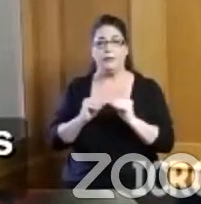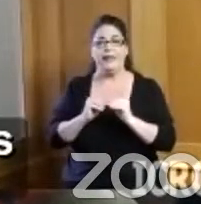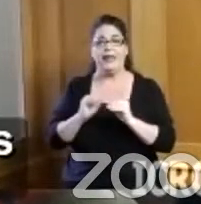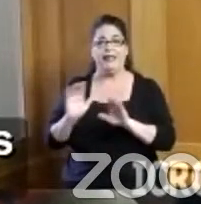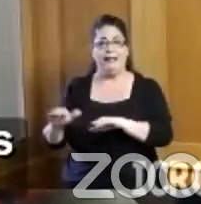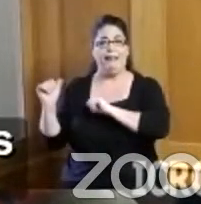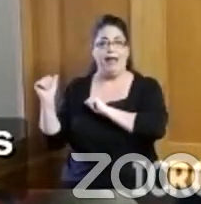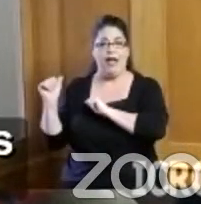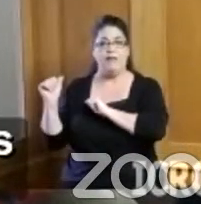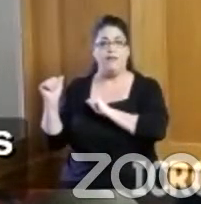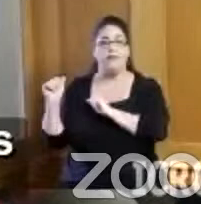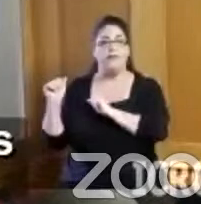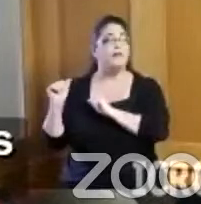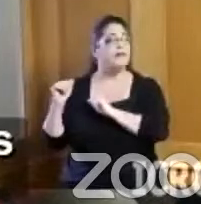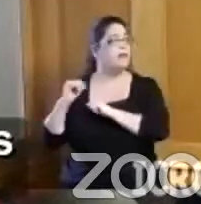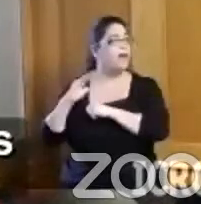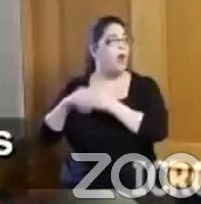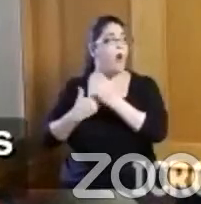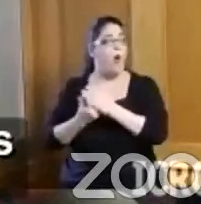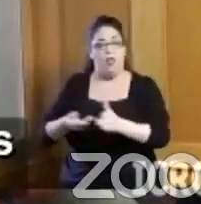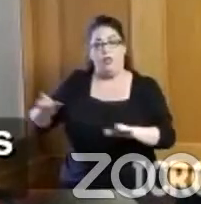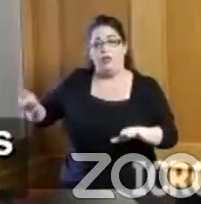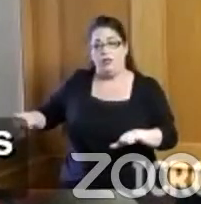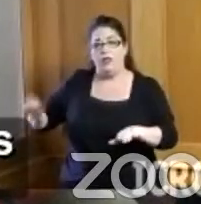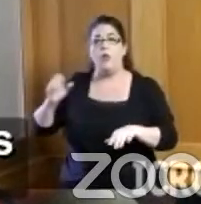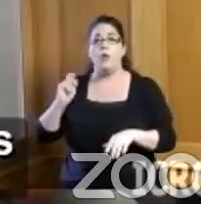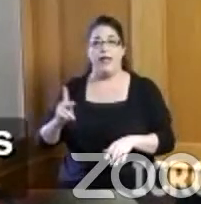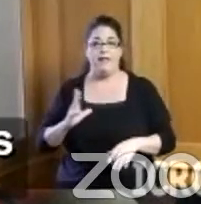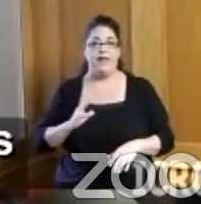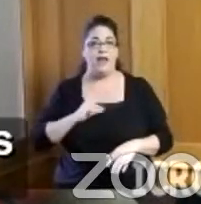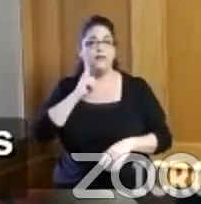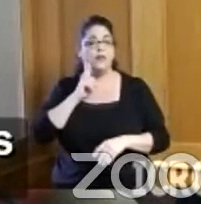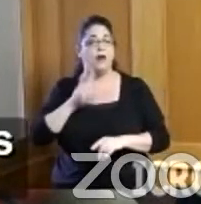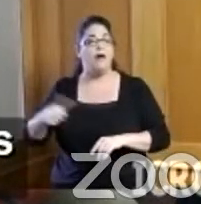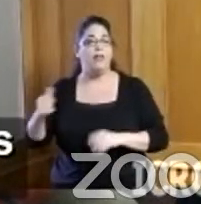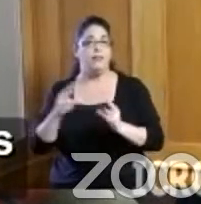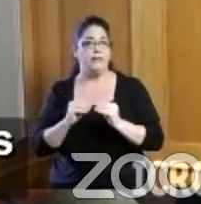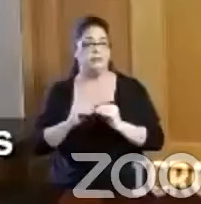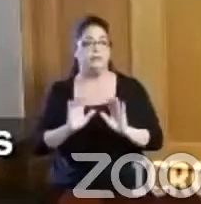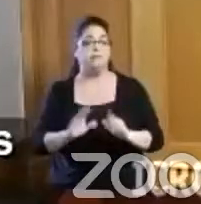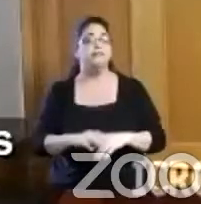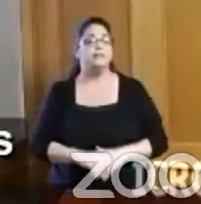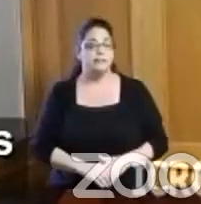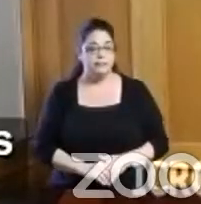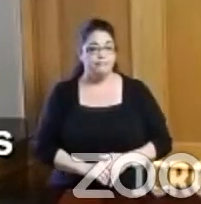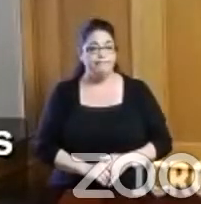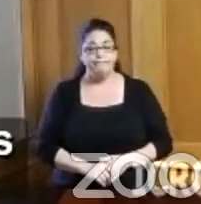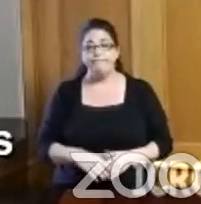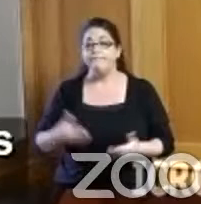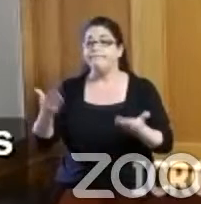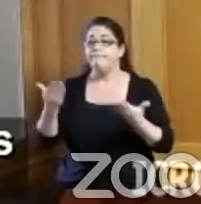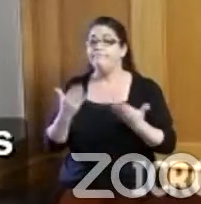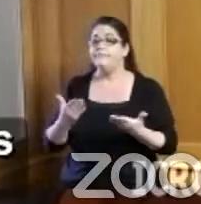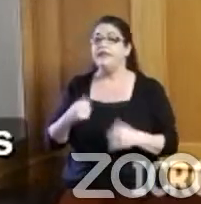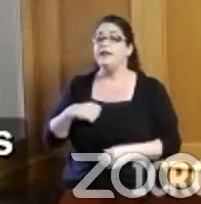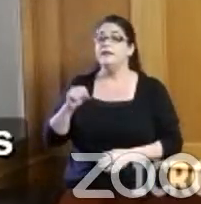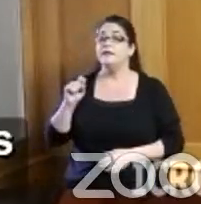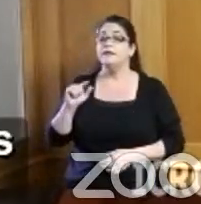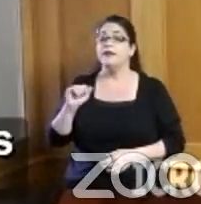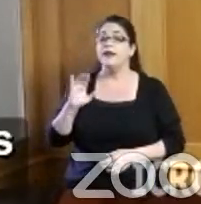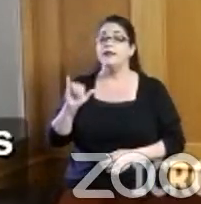because I have all the hearing stuff over here. Yeah. Okay, very good. Thank you. How about Stacy Grant?